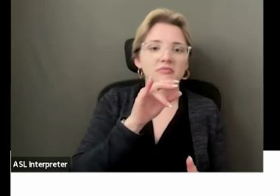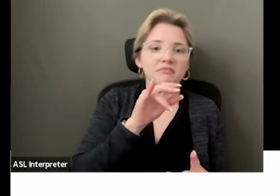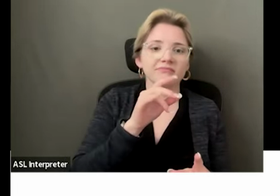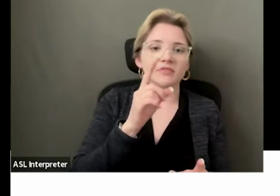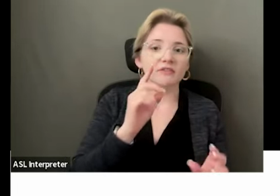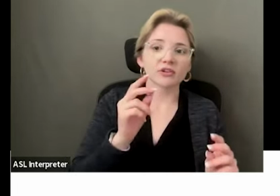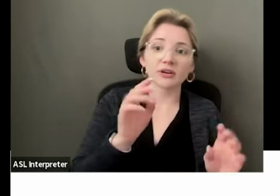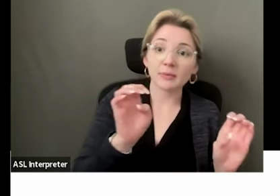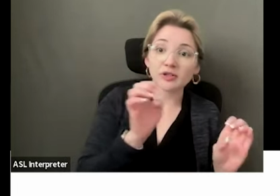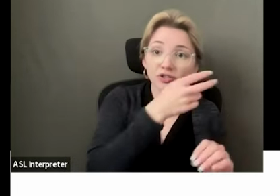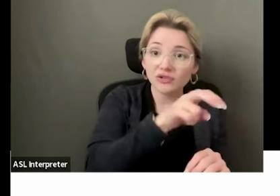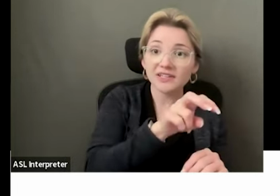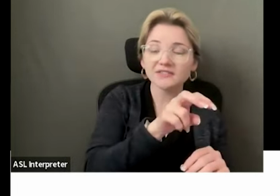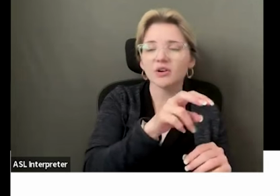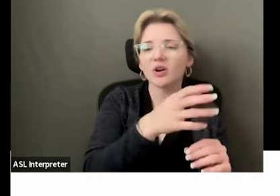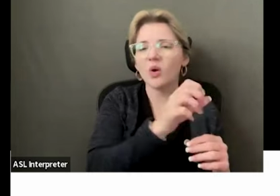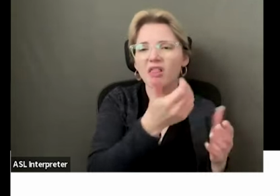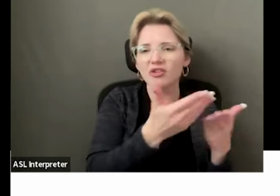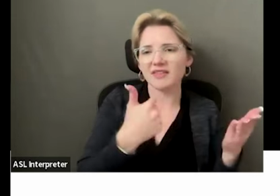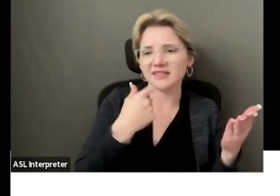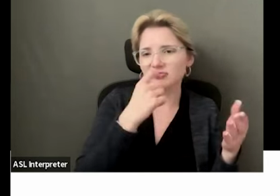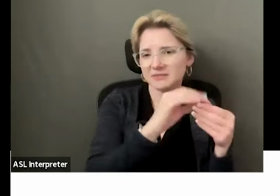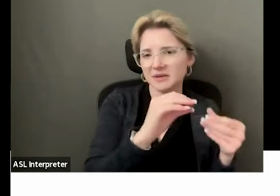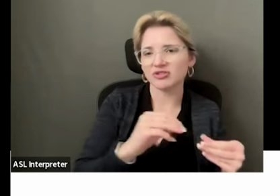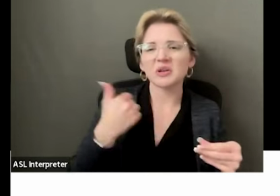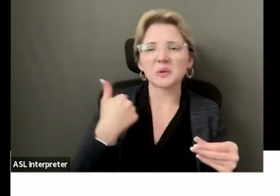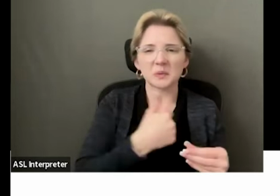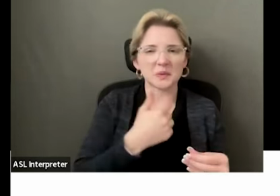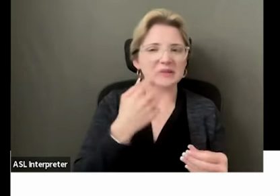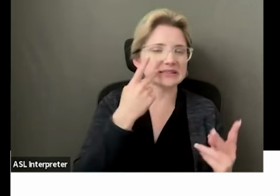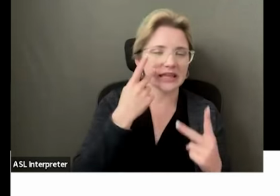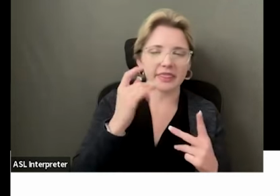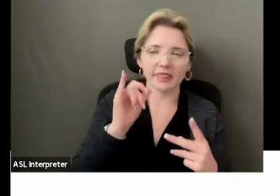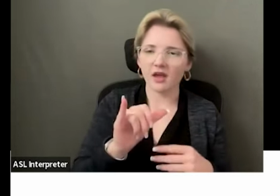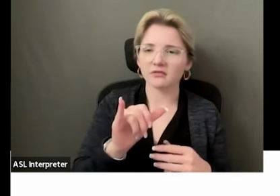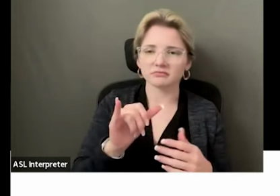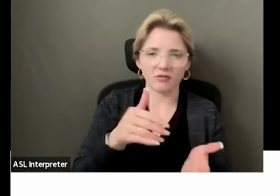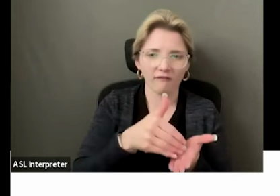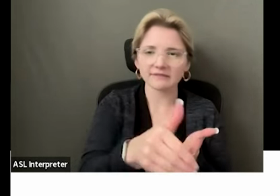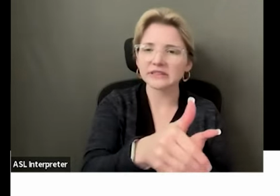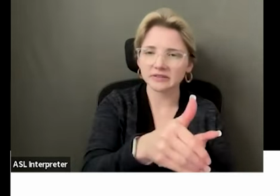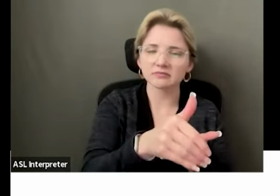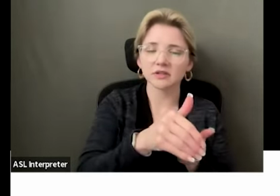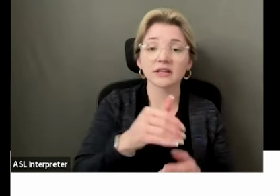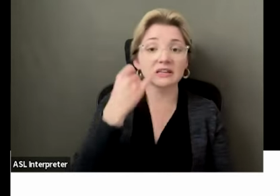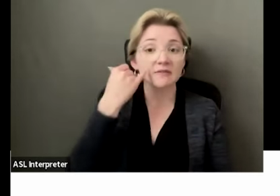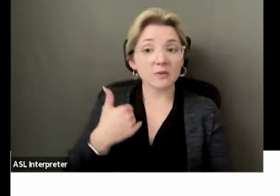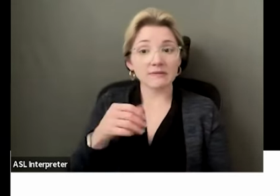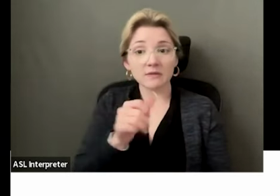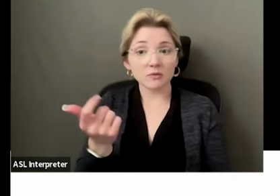survivors interact with the most and the most consistently. So if people have additional questions, please let us